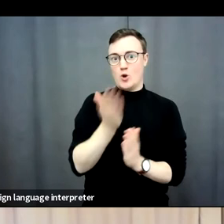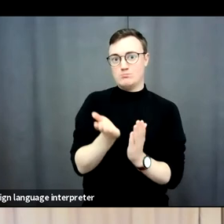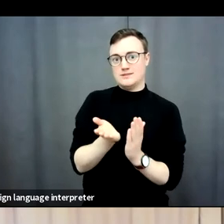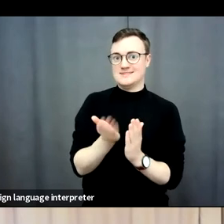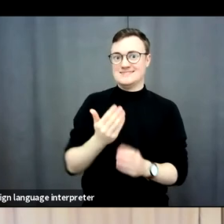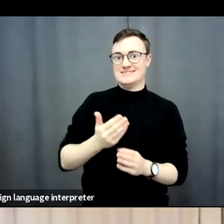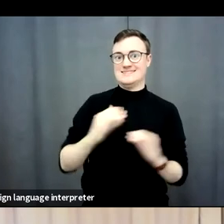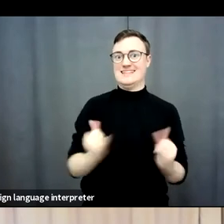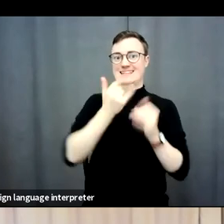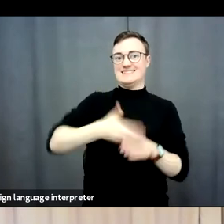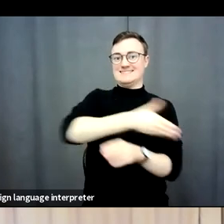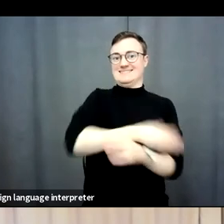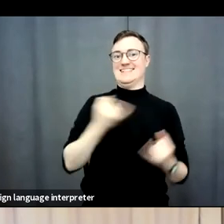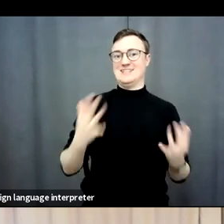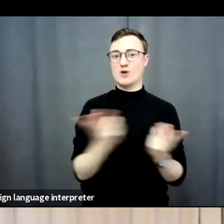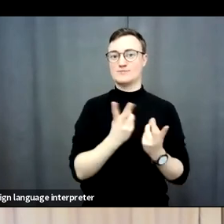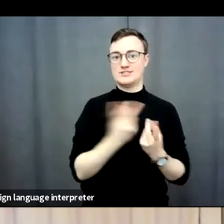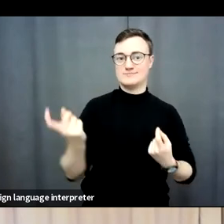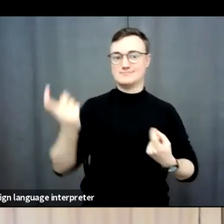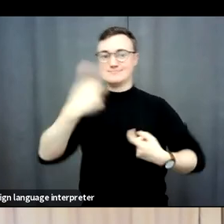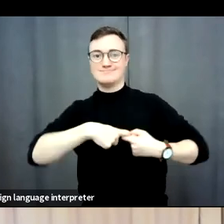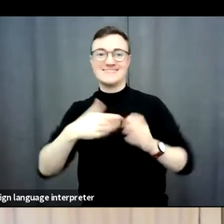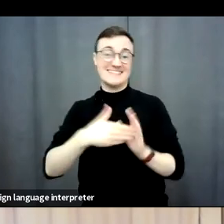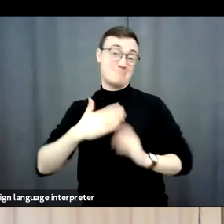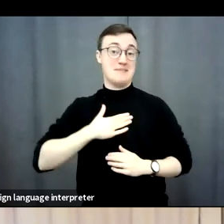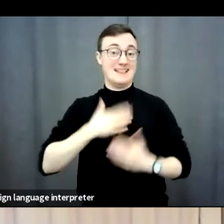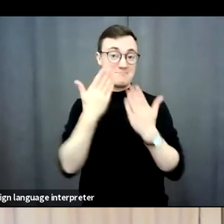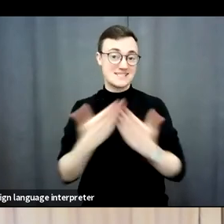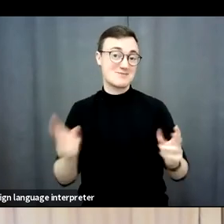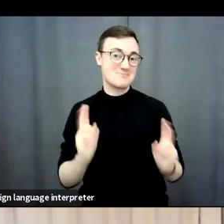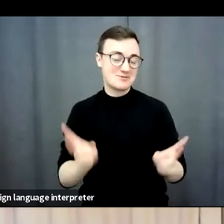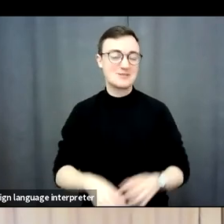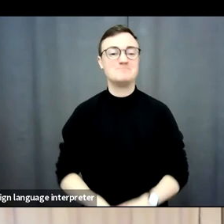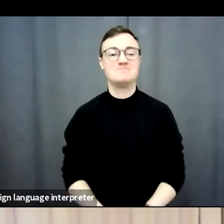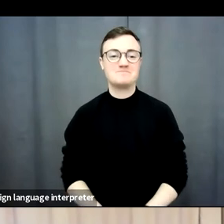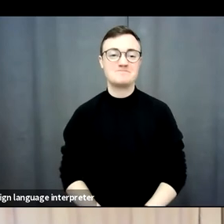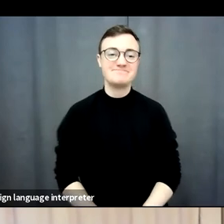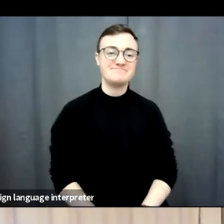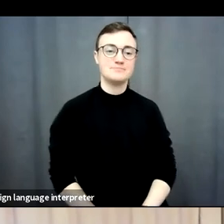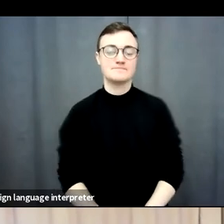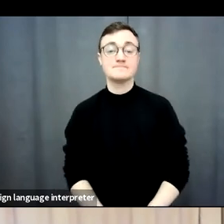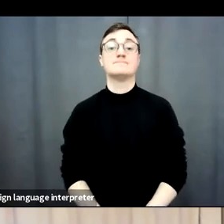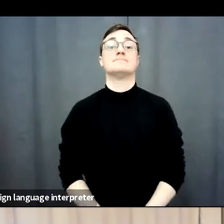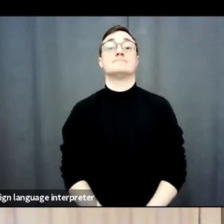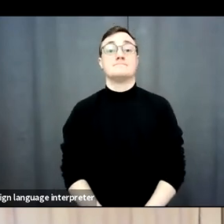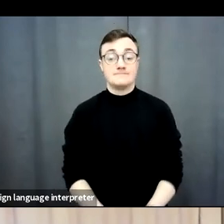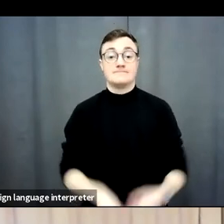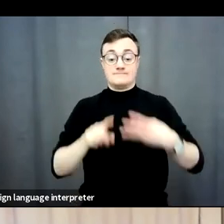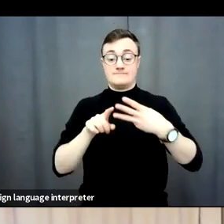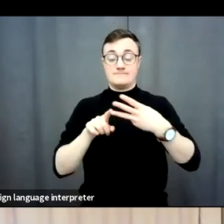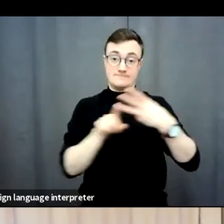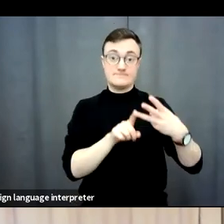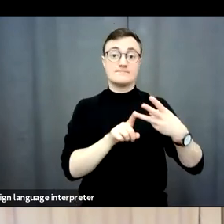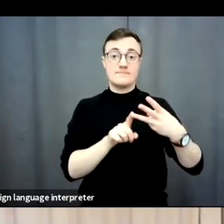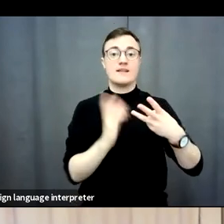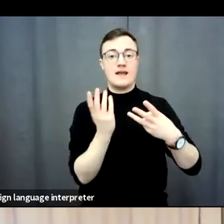then we can connect it to this part. And then participation for